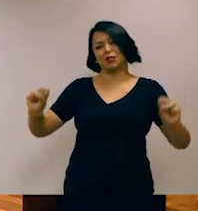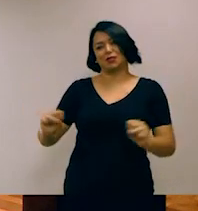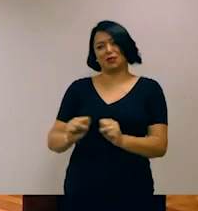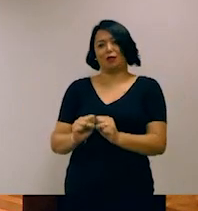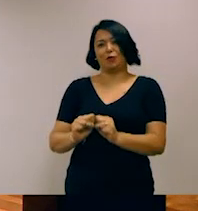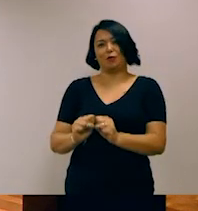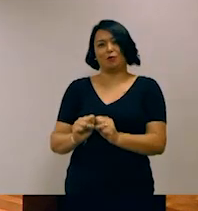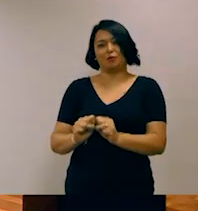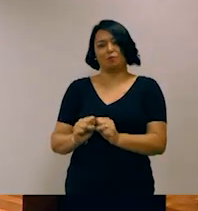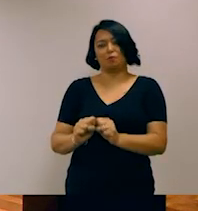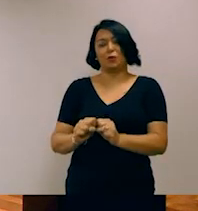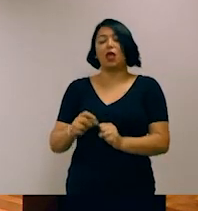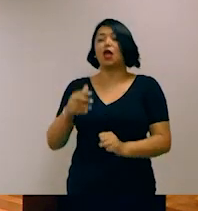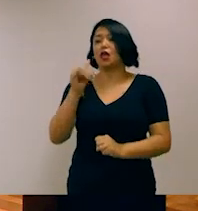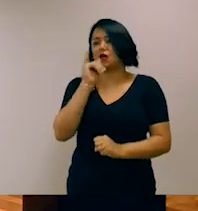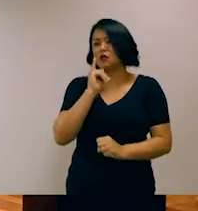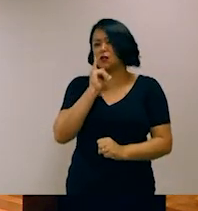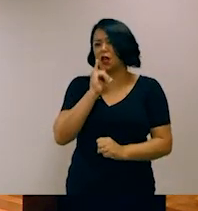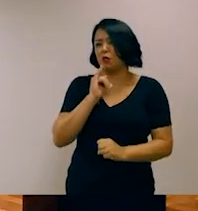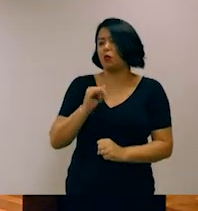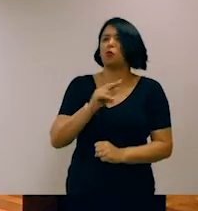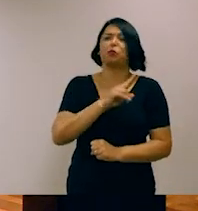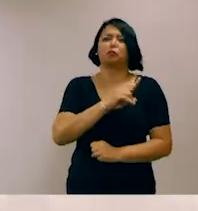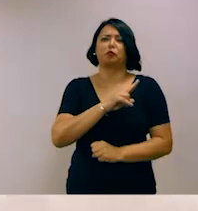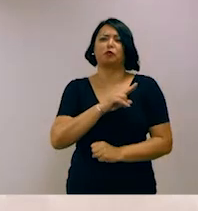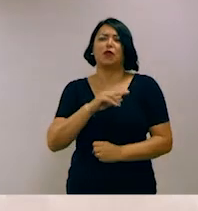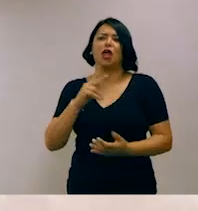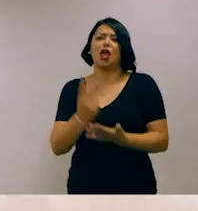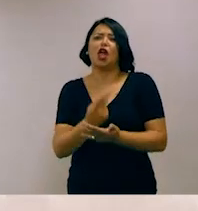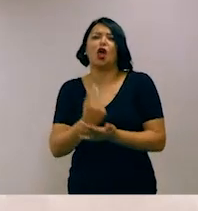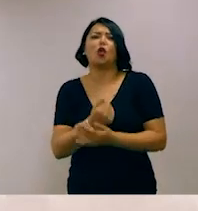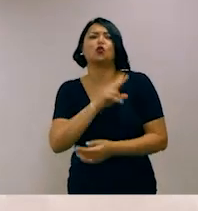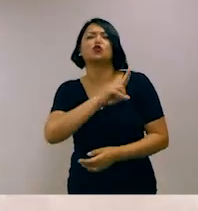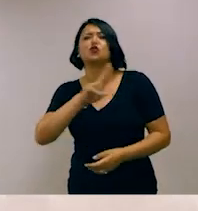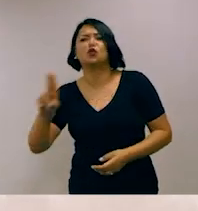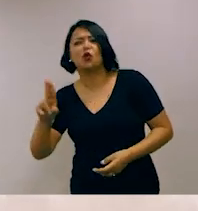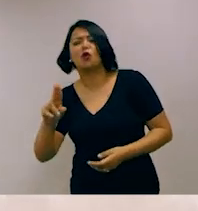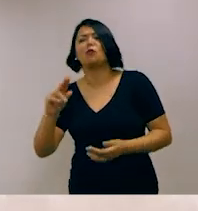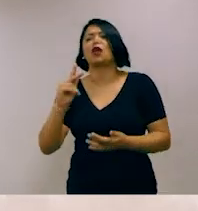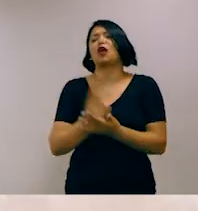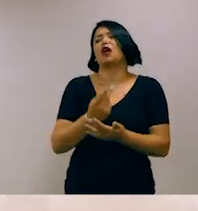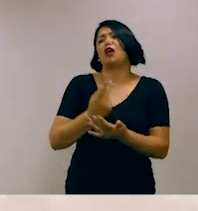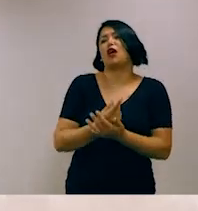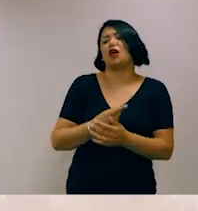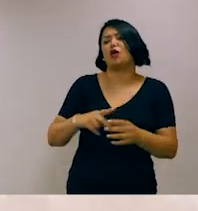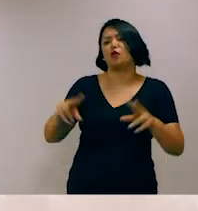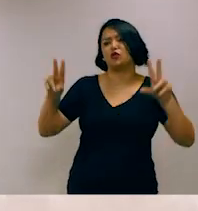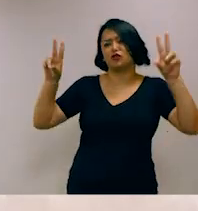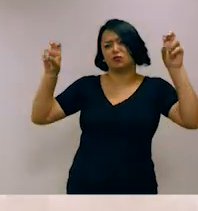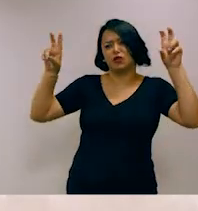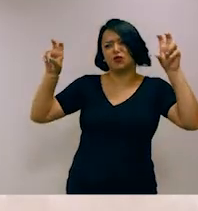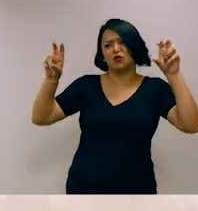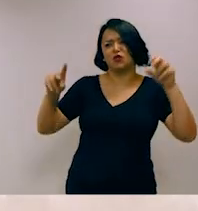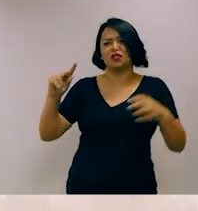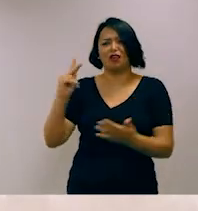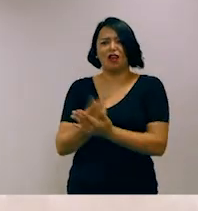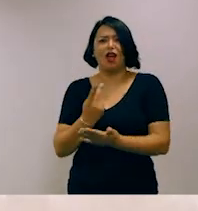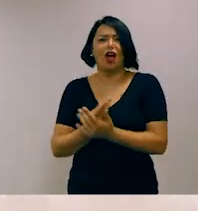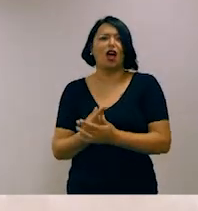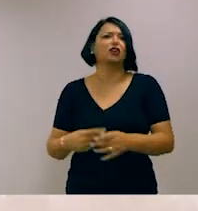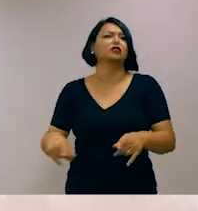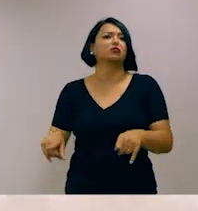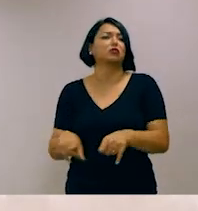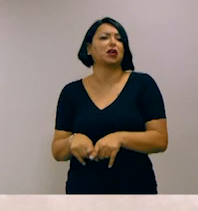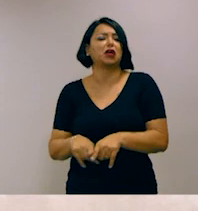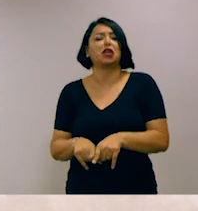were avoided by the system. 21 related to the person's name, 16